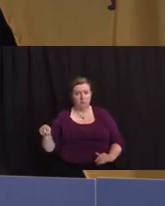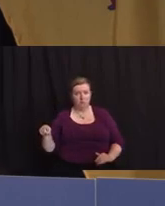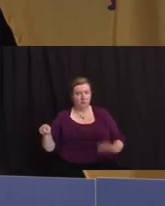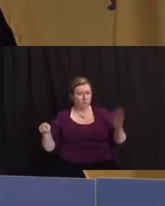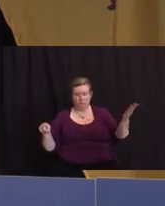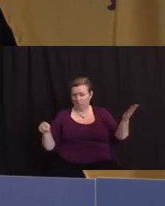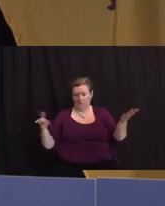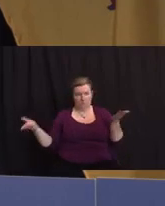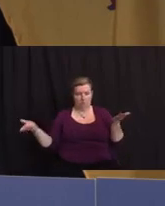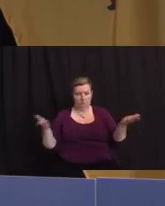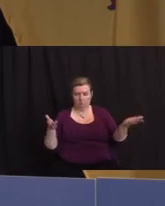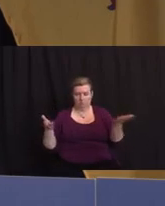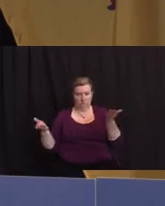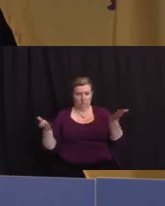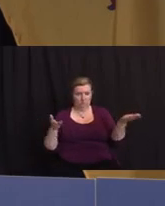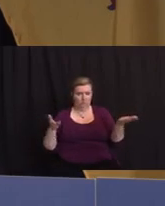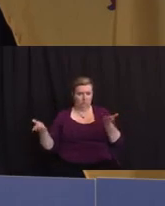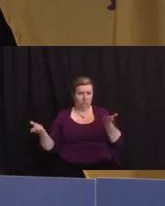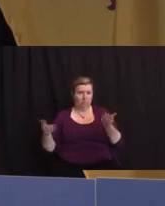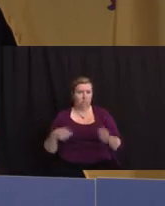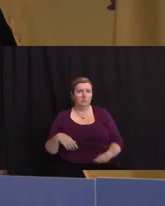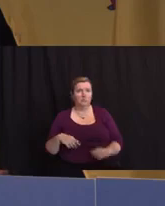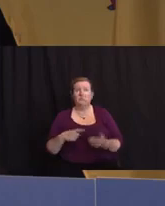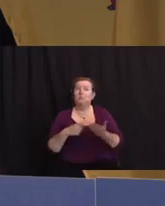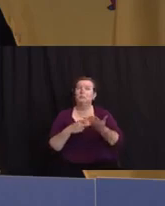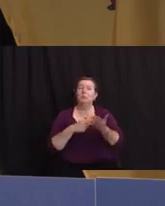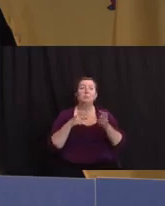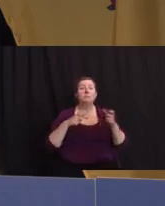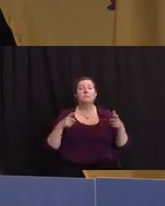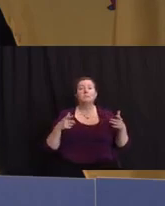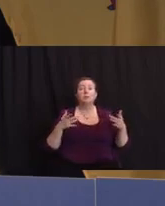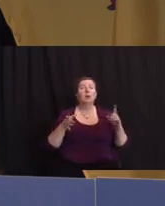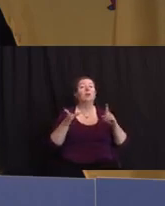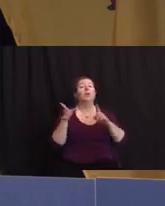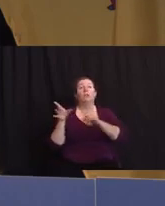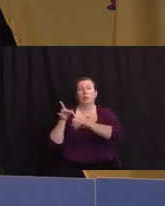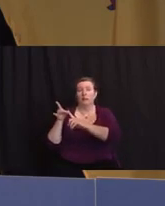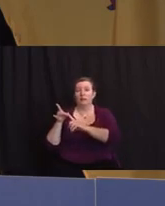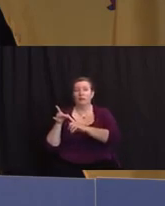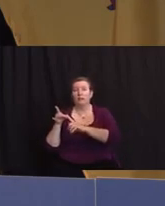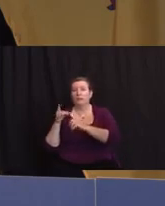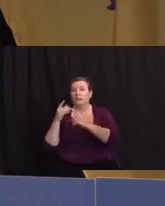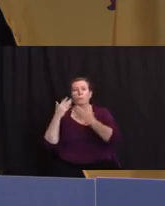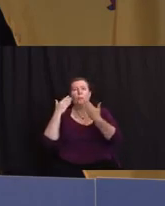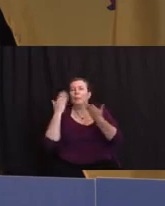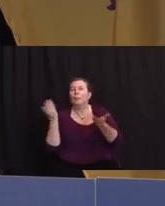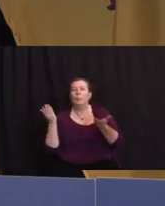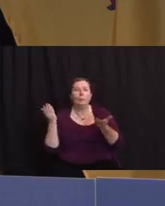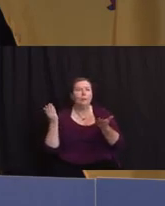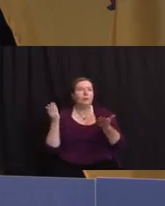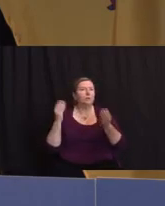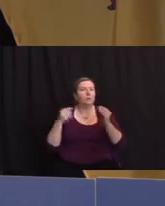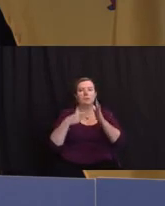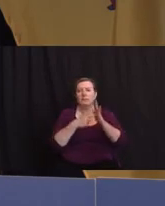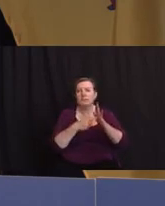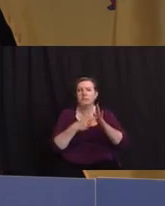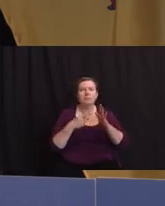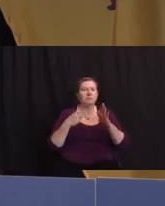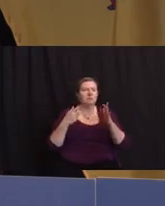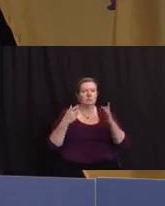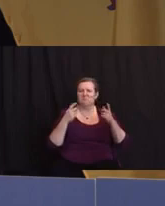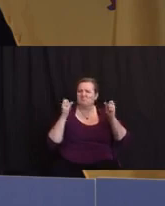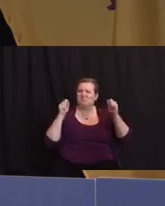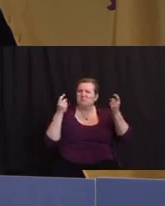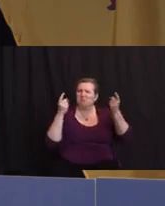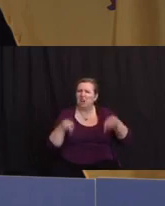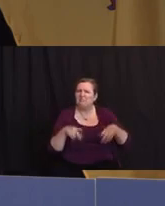COVID, because to be fair, some people will never have been diagnosed and they won't come into the system. That's not the same way when you hear from